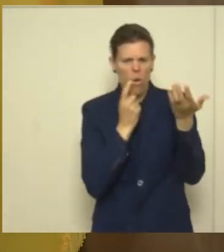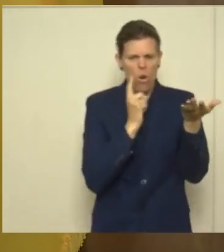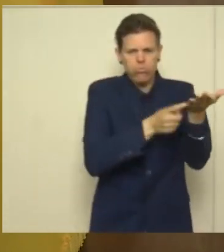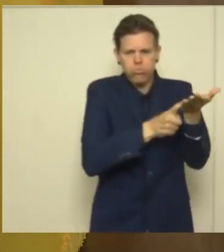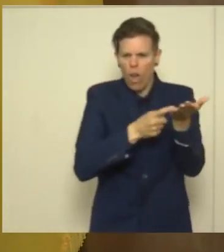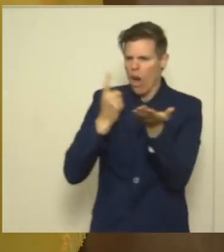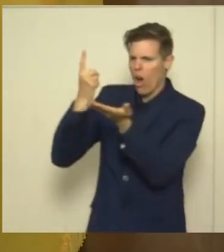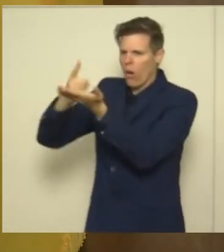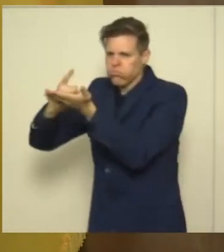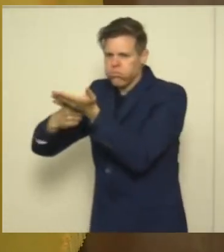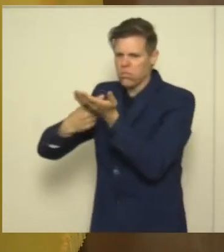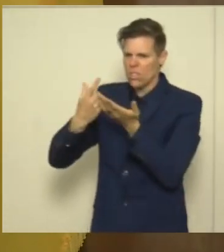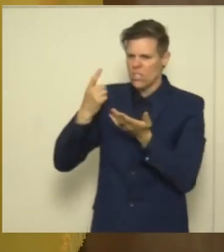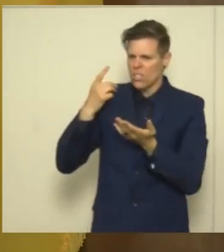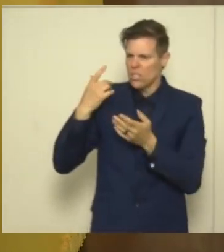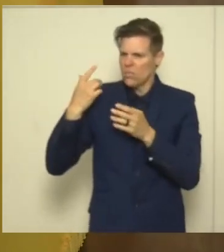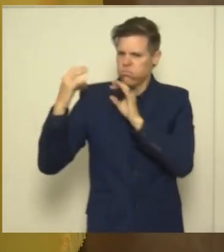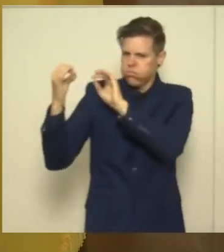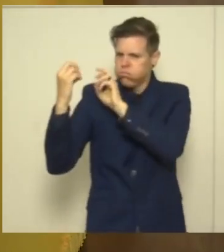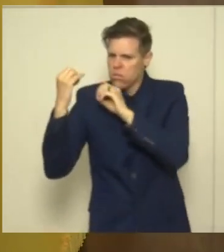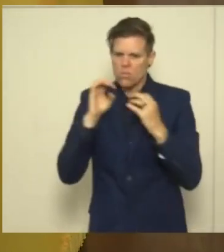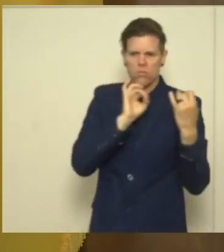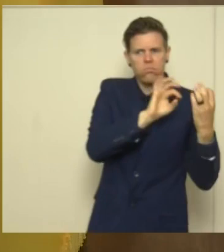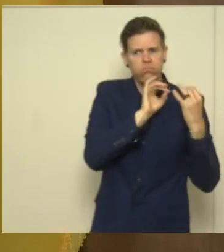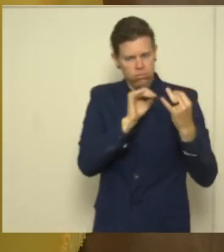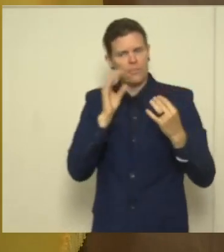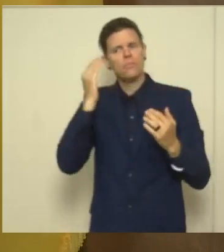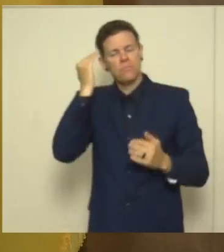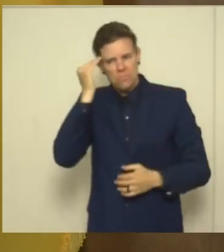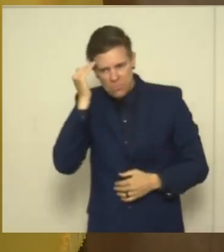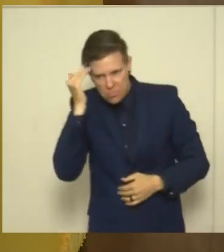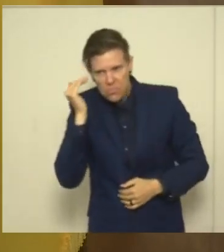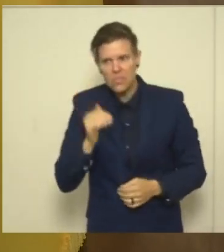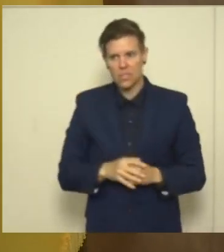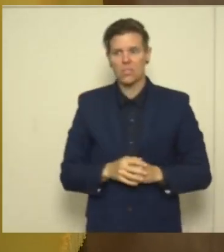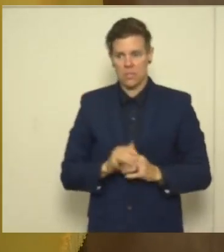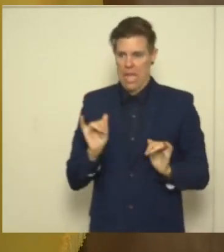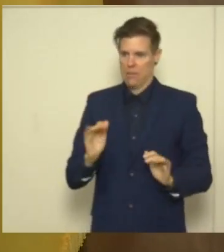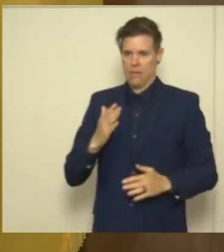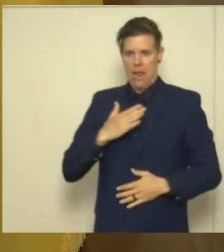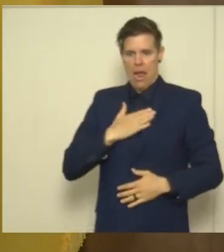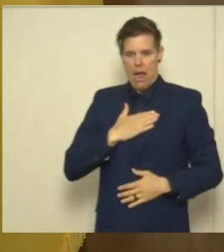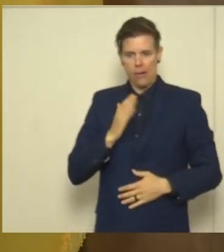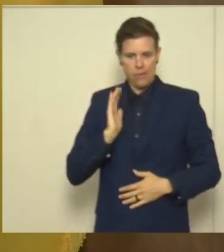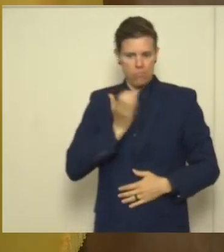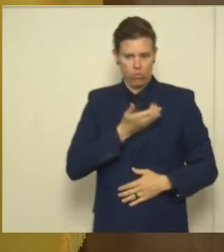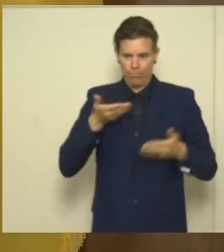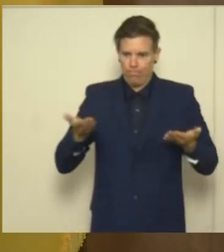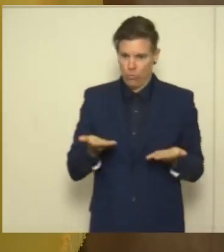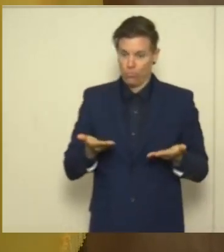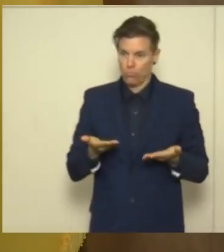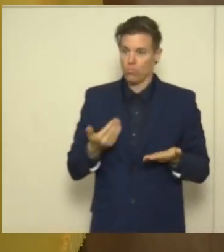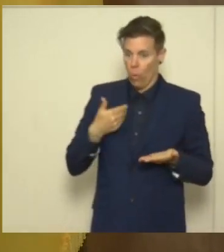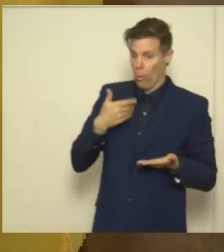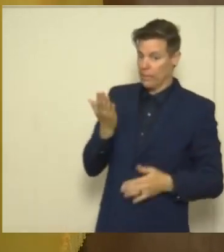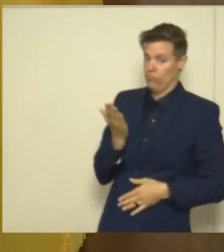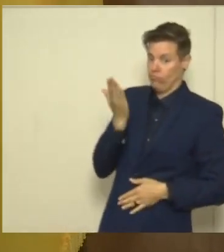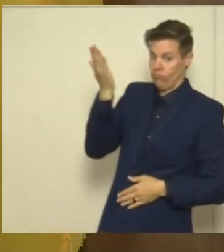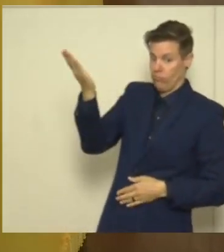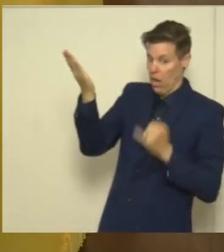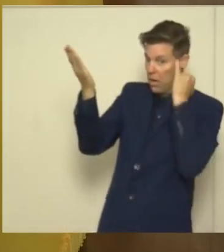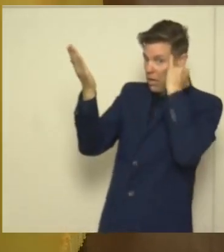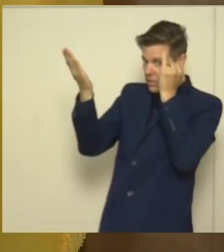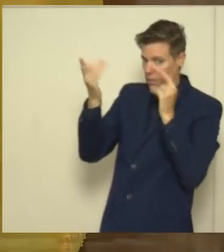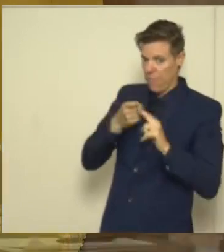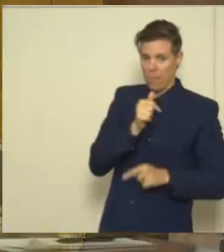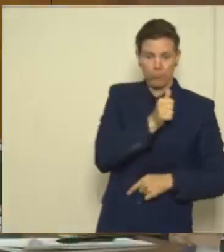our presentation, and that's our position in the public health order. And again, we'll have to wait and see what the decision is.